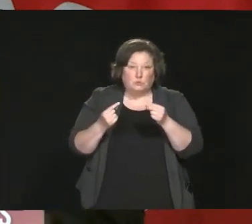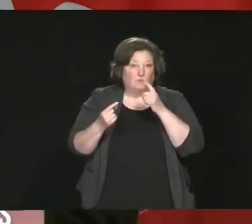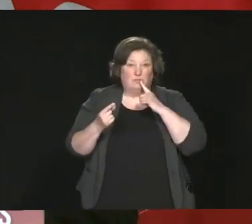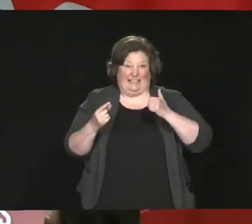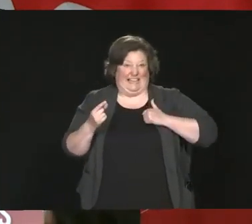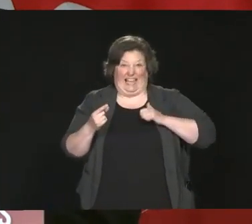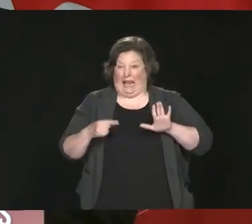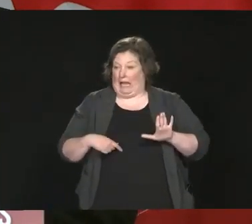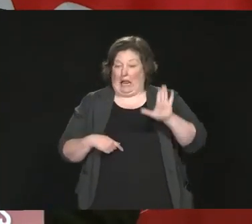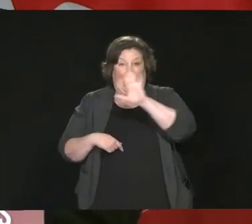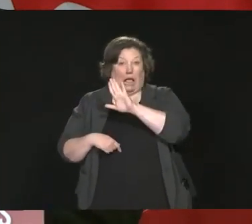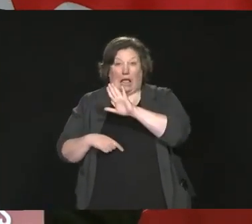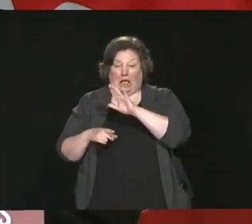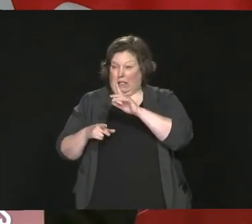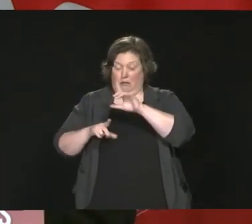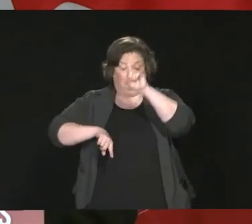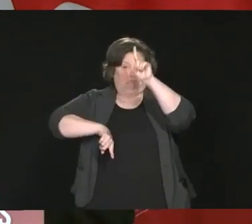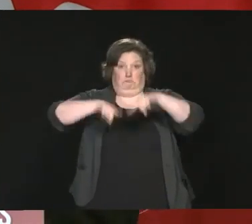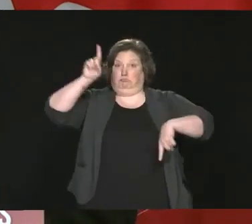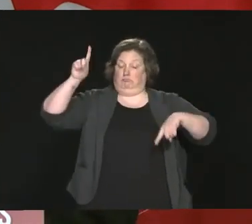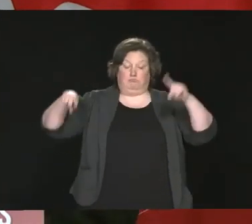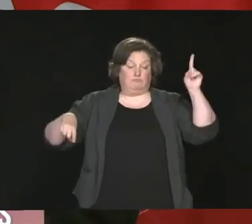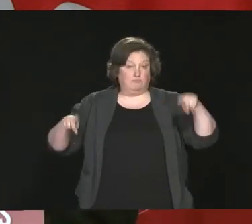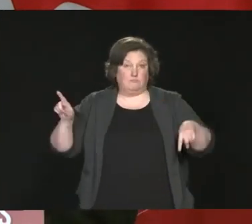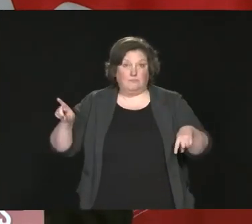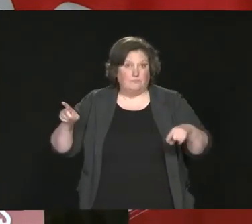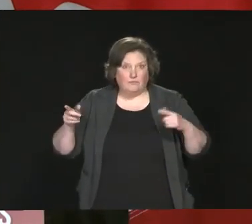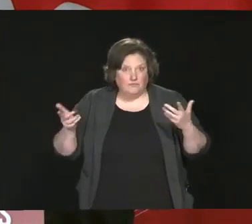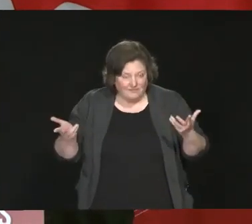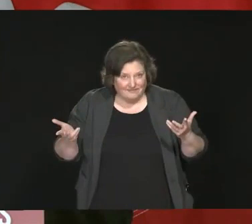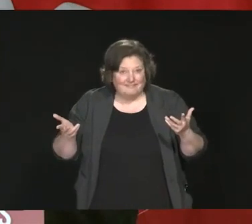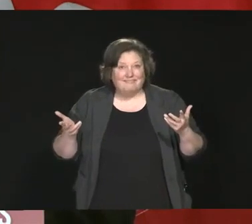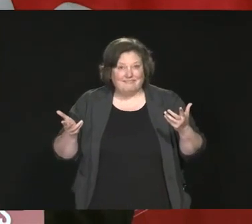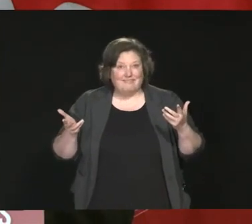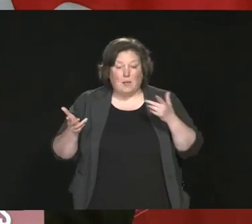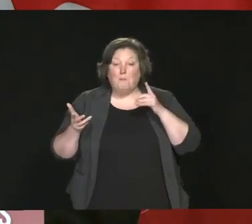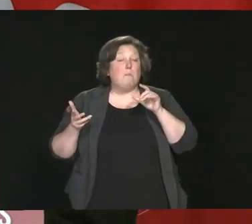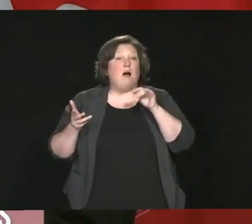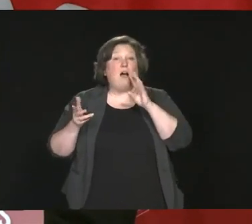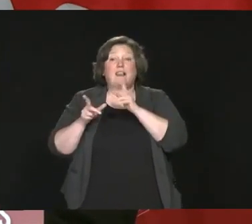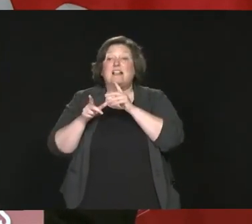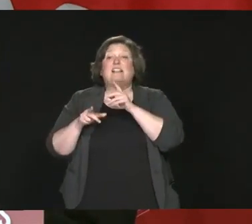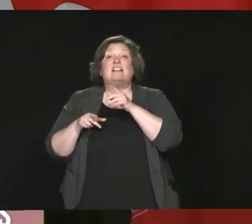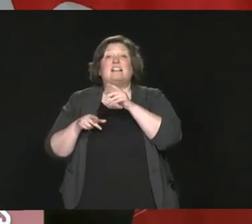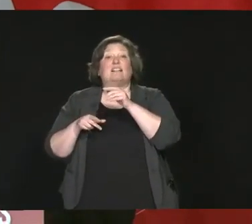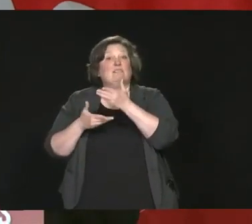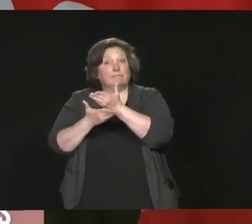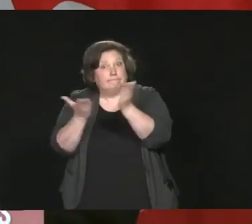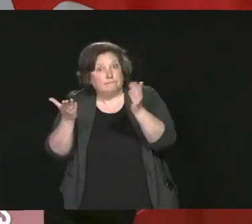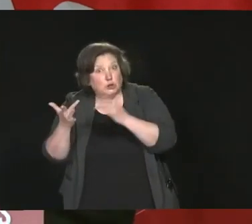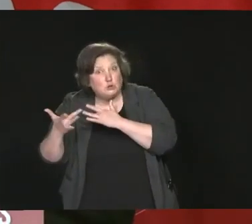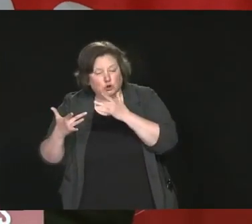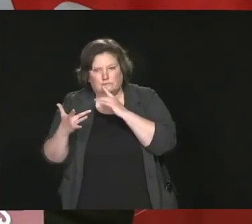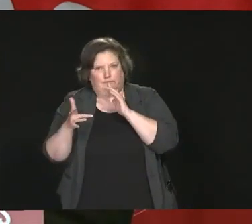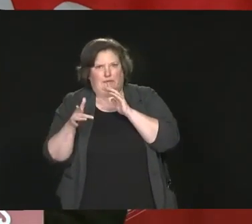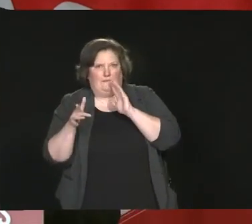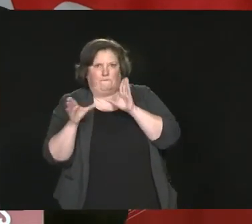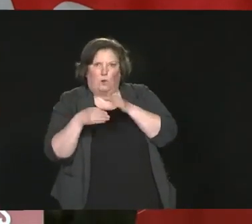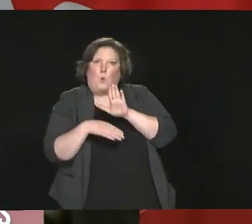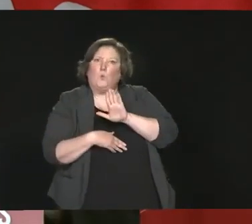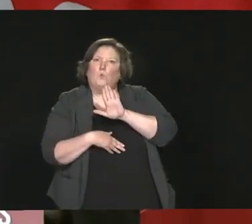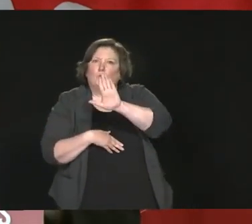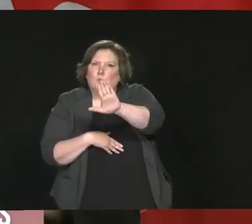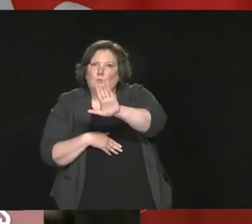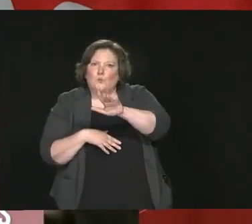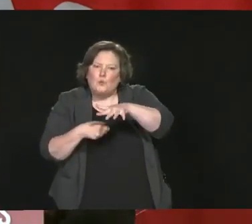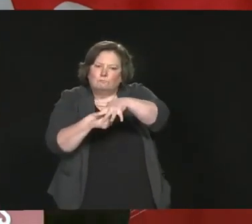very different across our country. Local public health officers are really, really focused on what is going on in